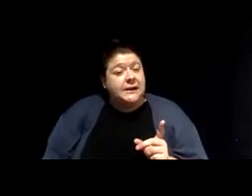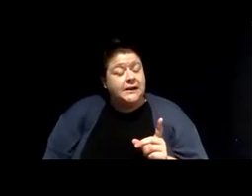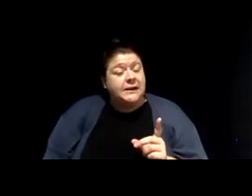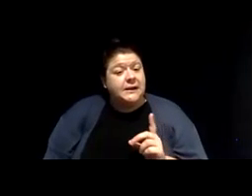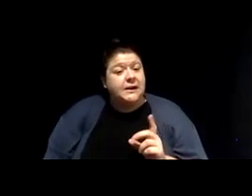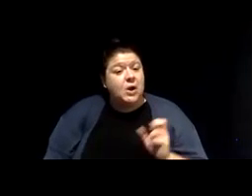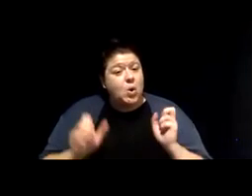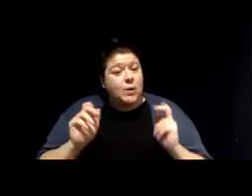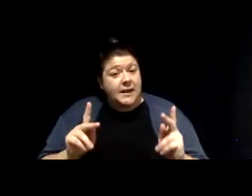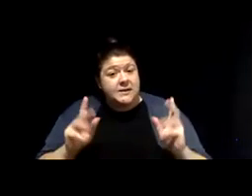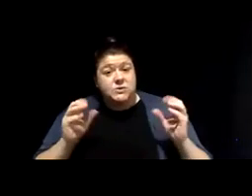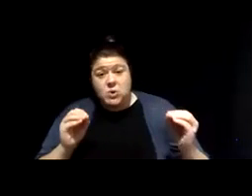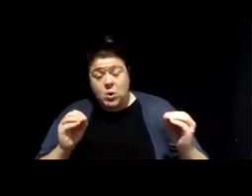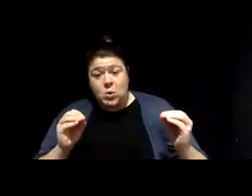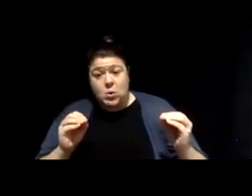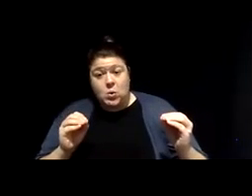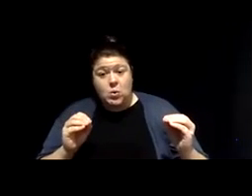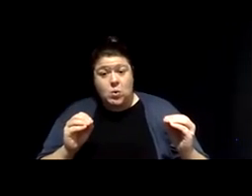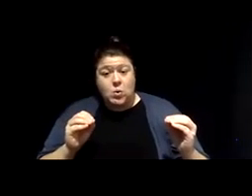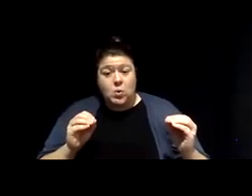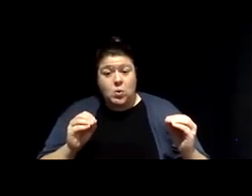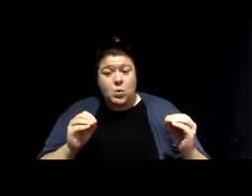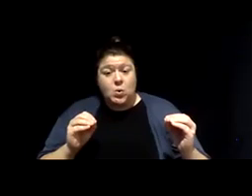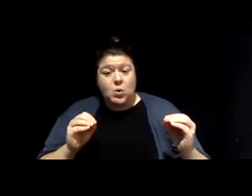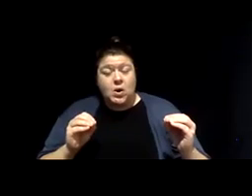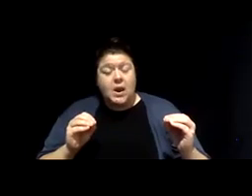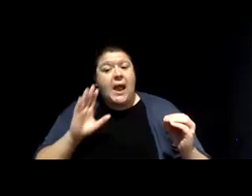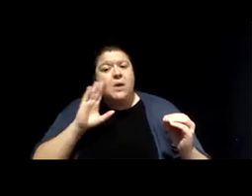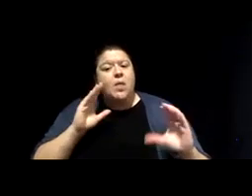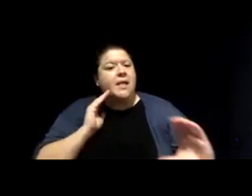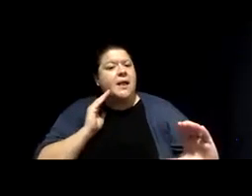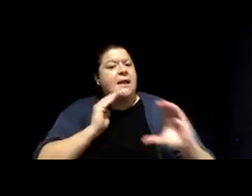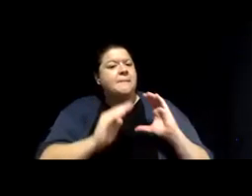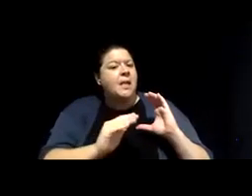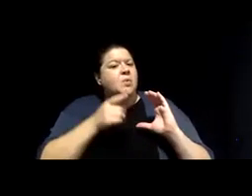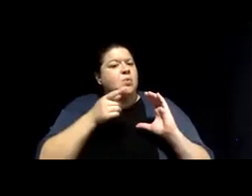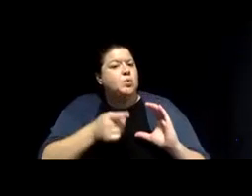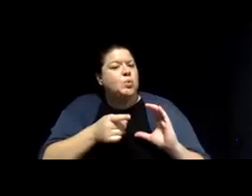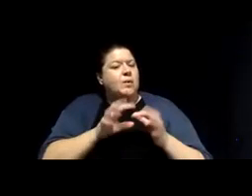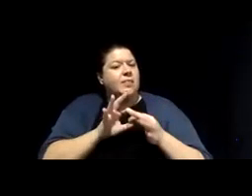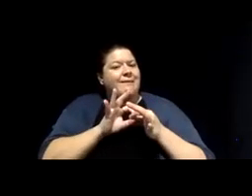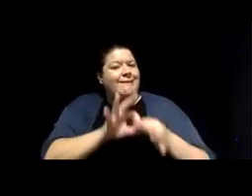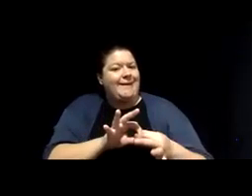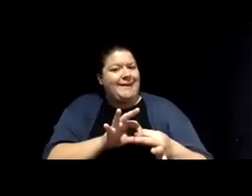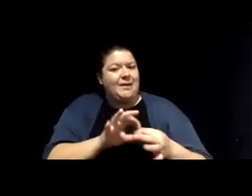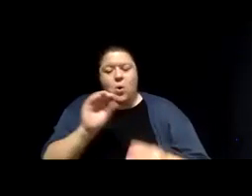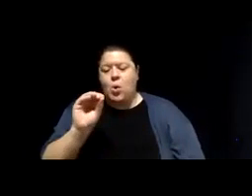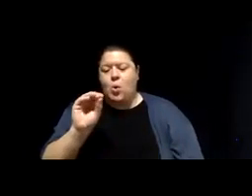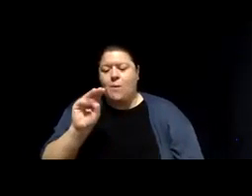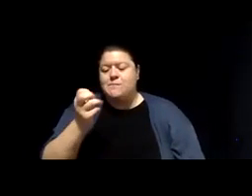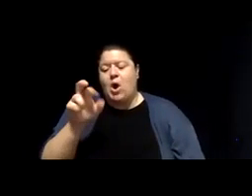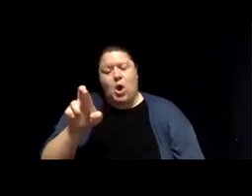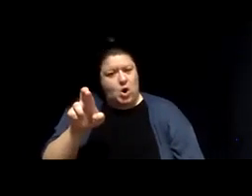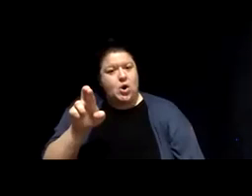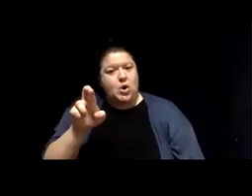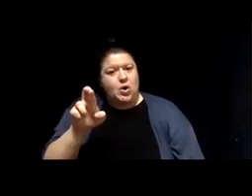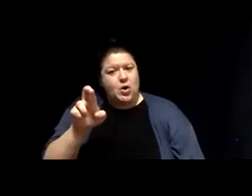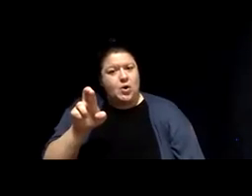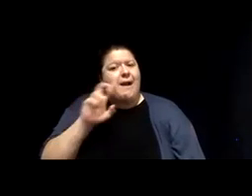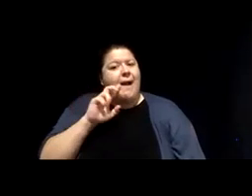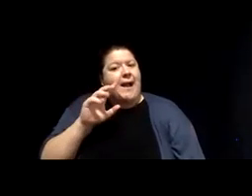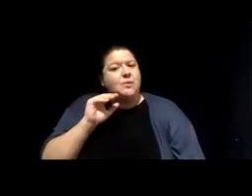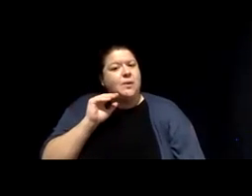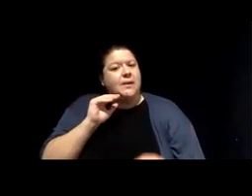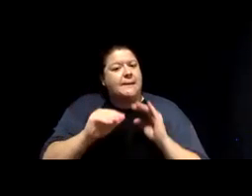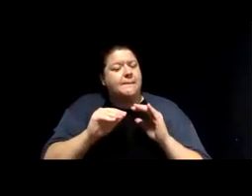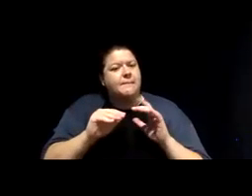Okay, So I did email you the link to, Omar, I did send you an email with a link to the test. After you